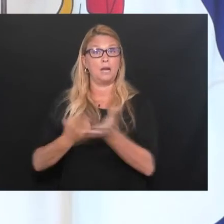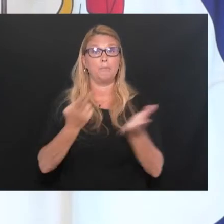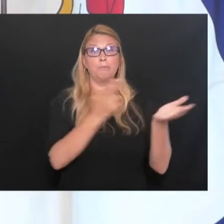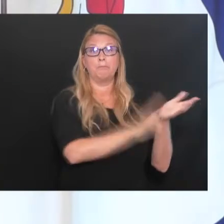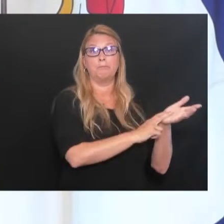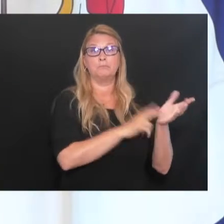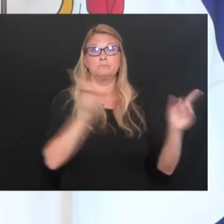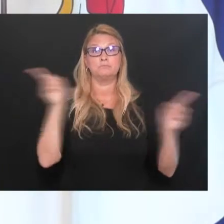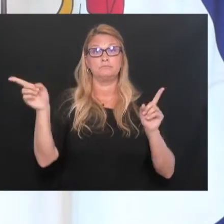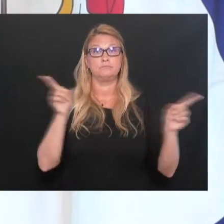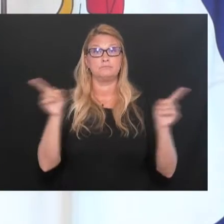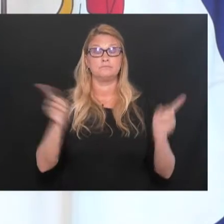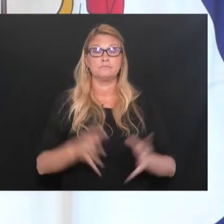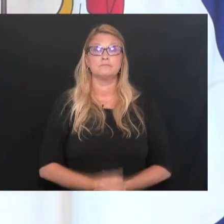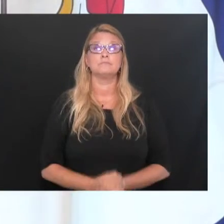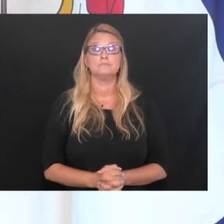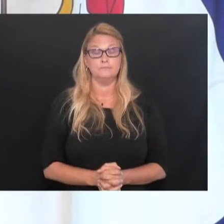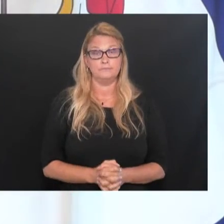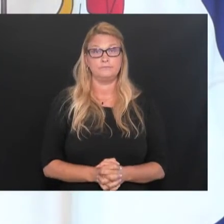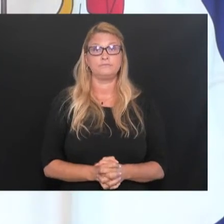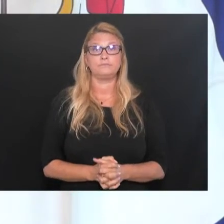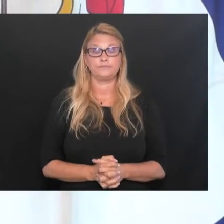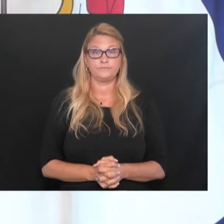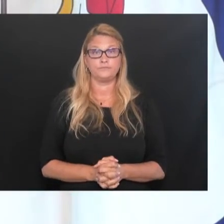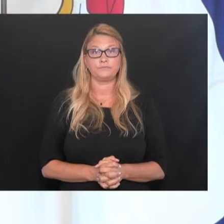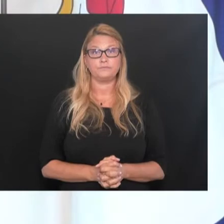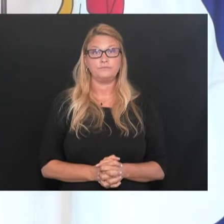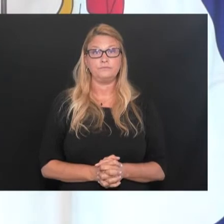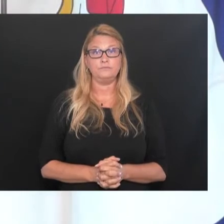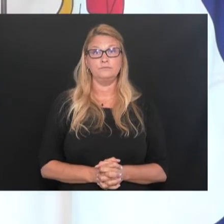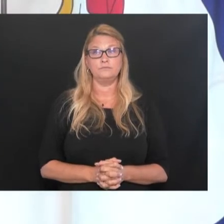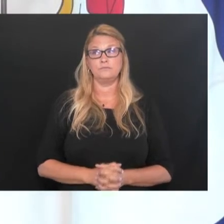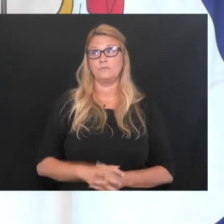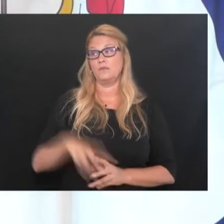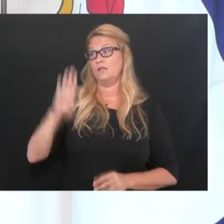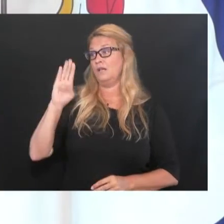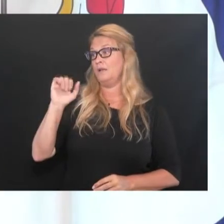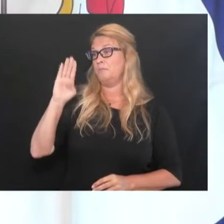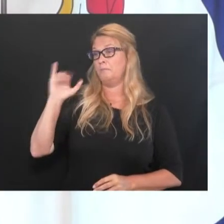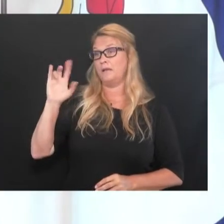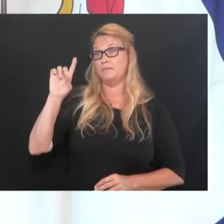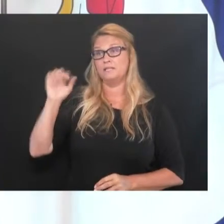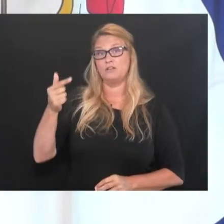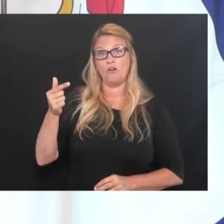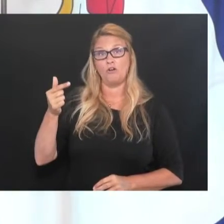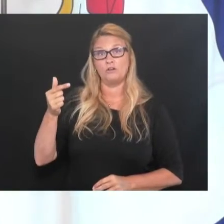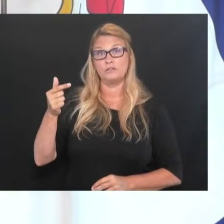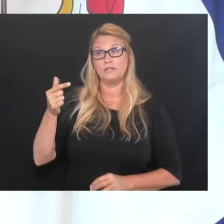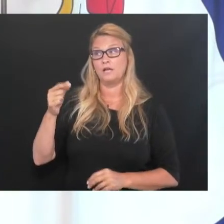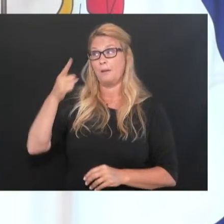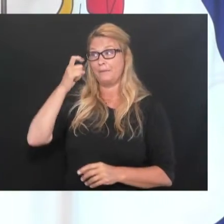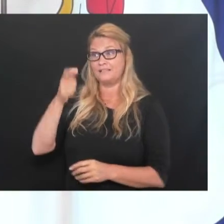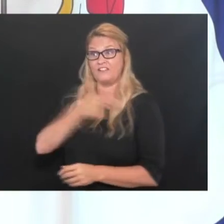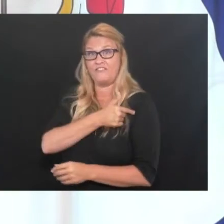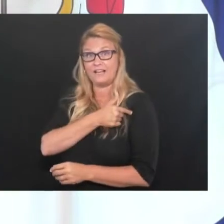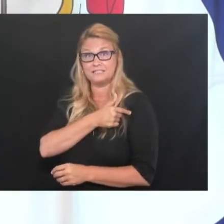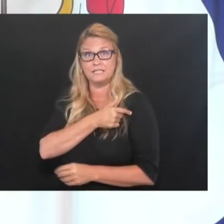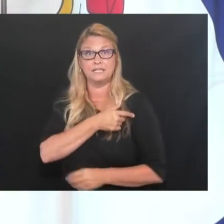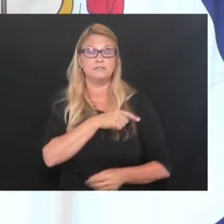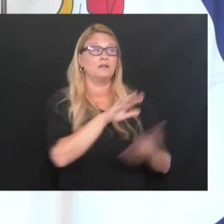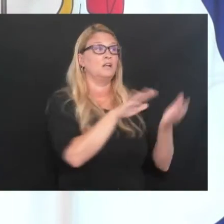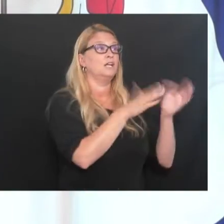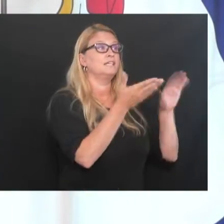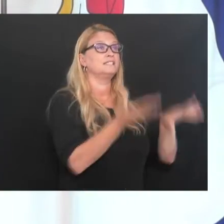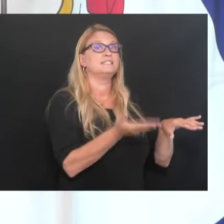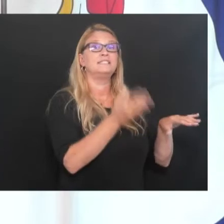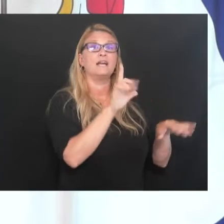people are doing. You know, they're either signing up for the baby dog drawing because they've gotten vaccinated, or they're signing up for the wheel